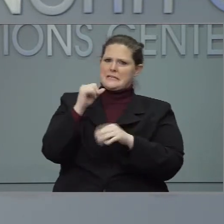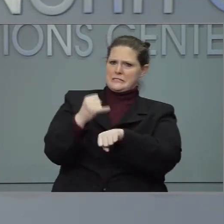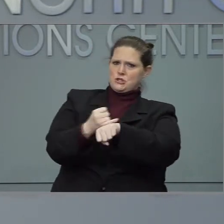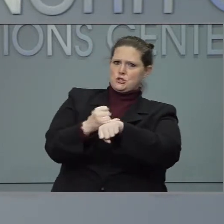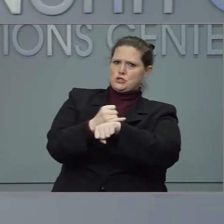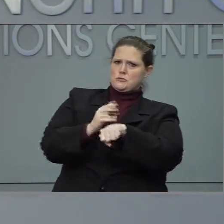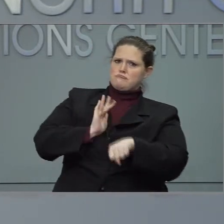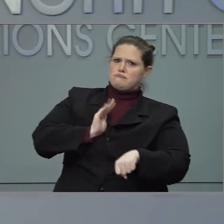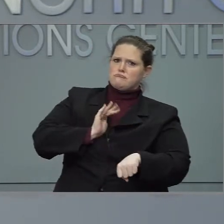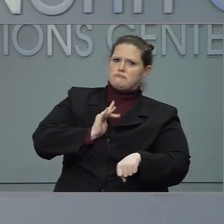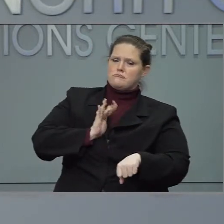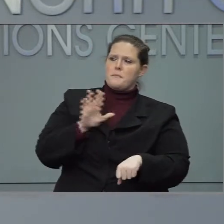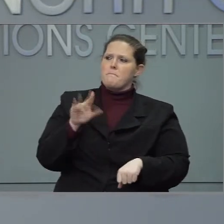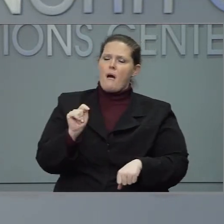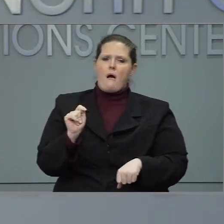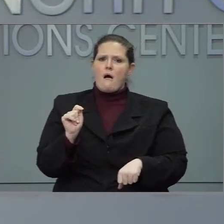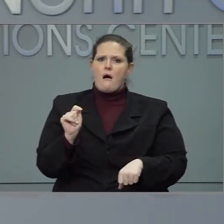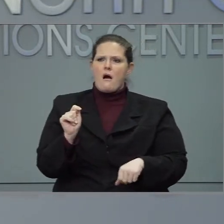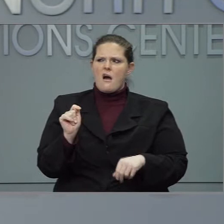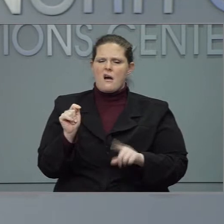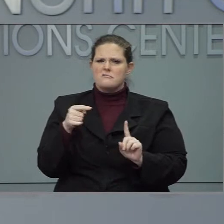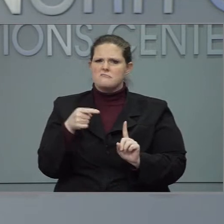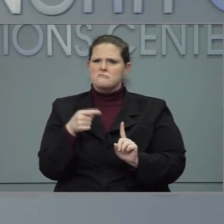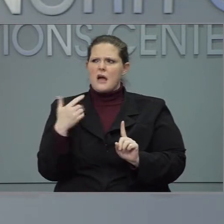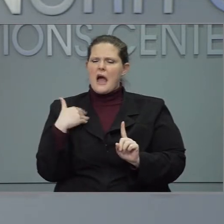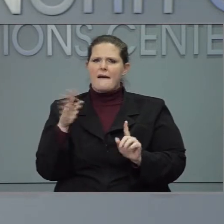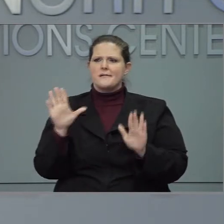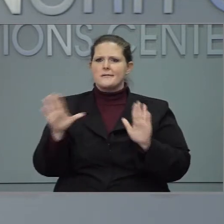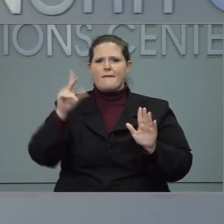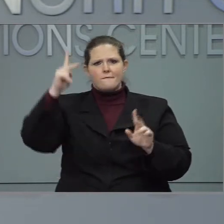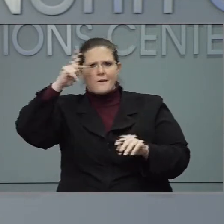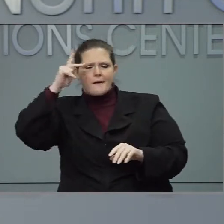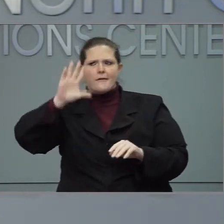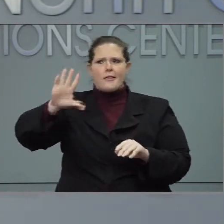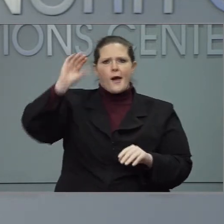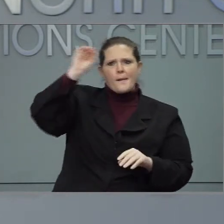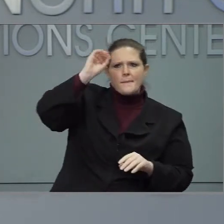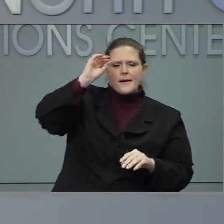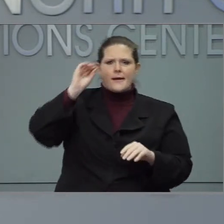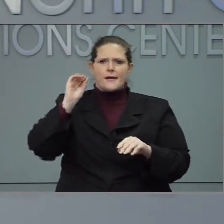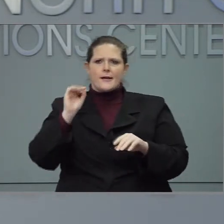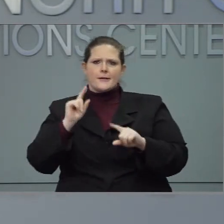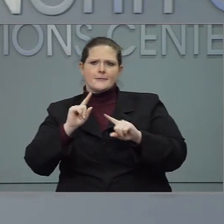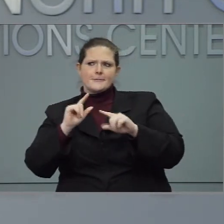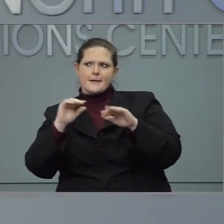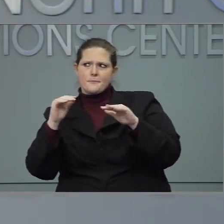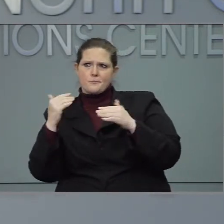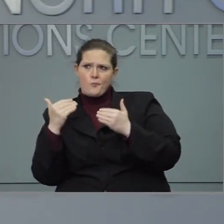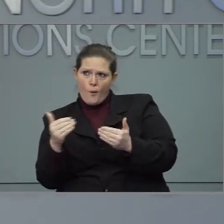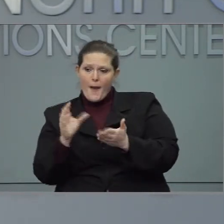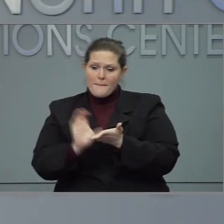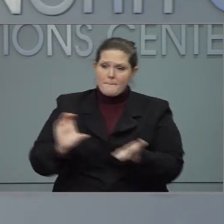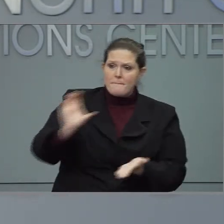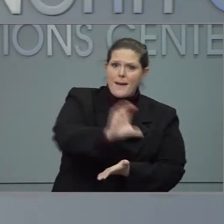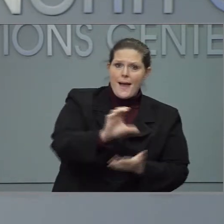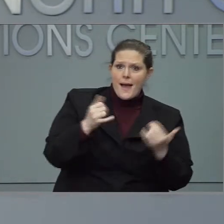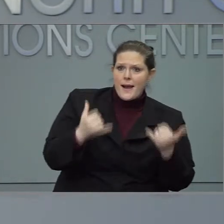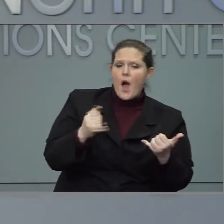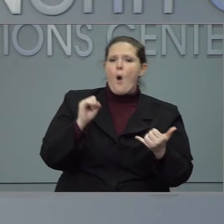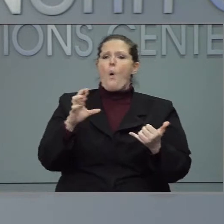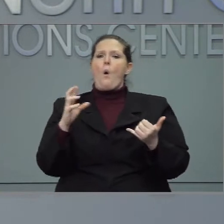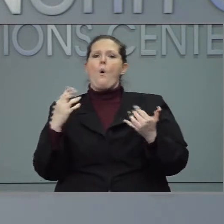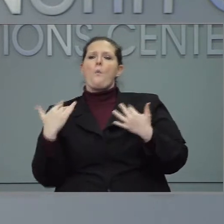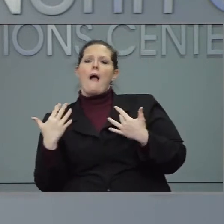still doesn't get over a difference in philosophy about whether you should pay now or pay later for